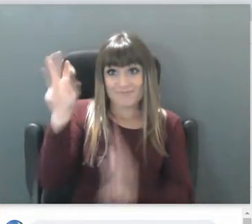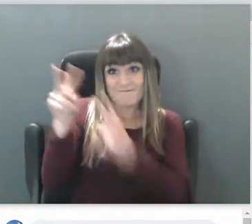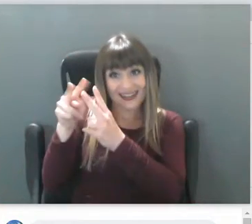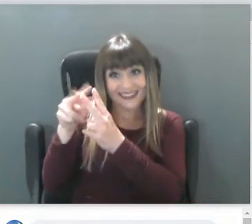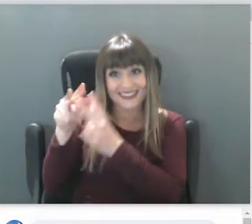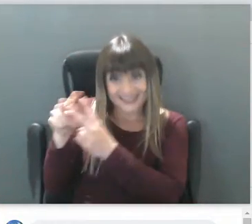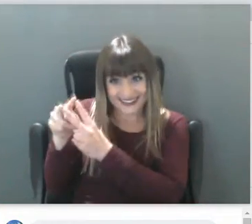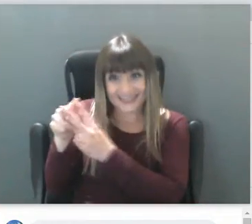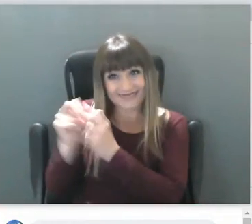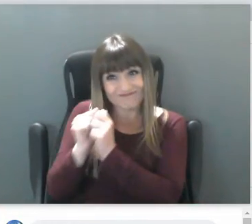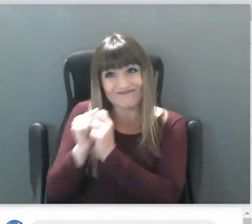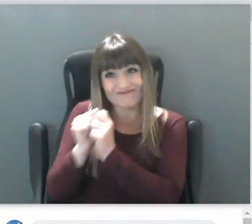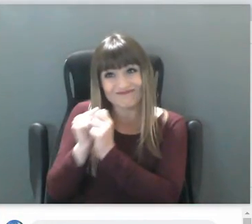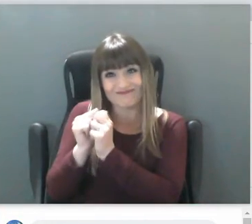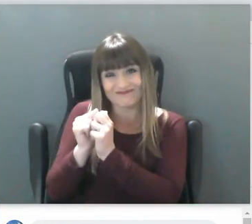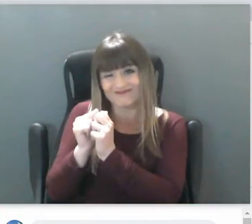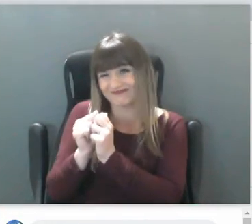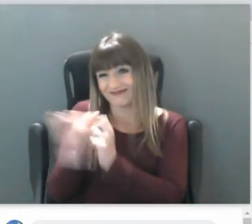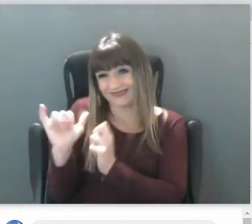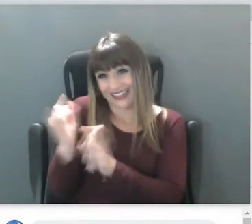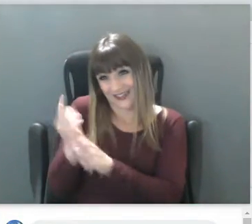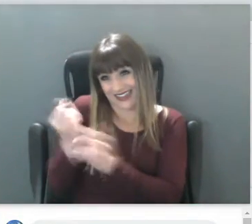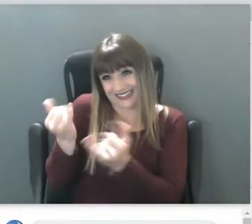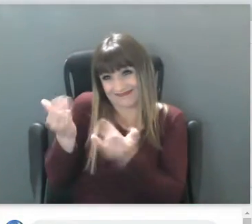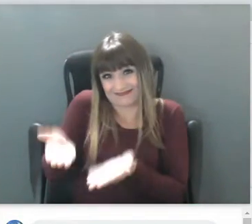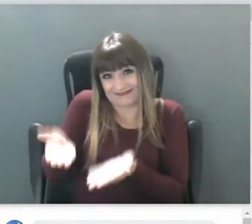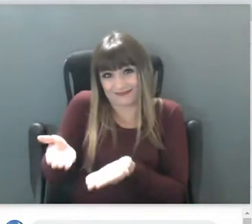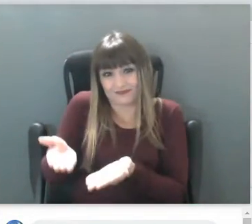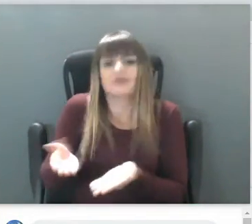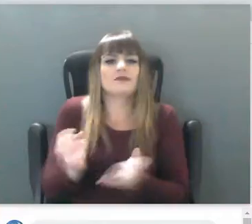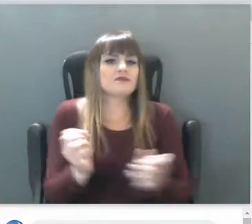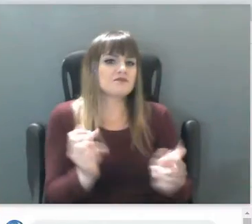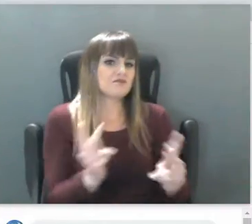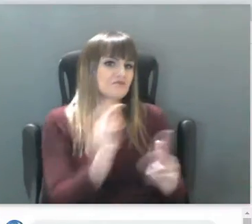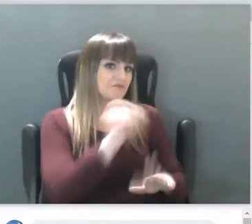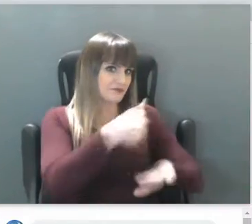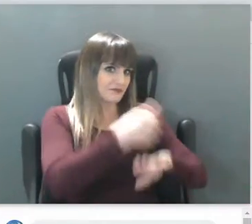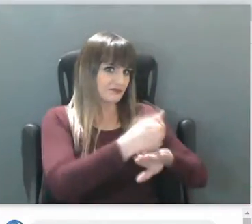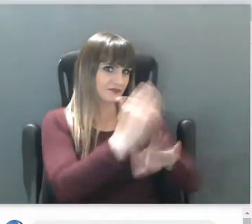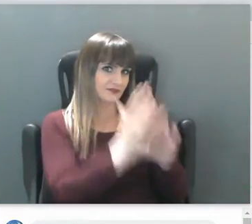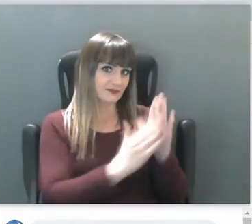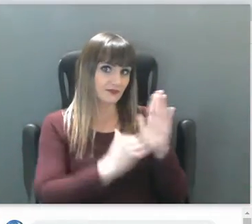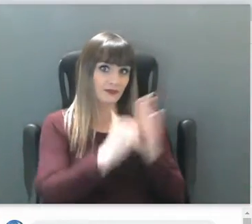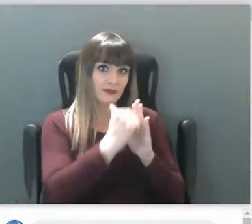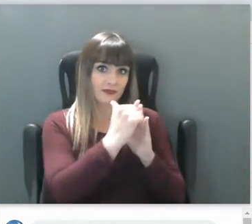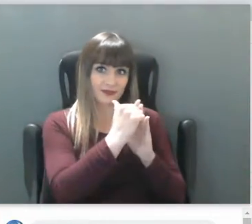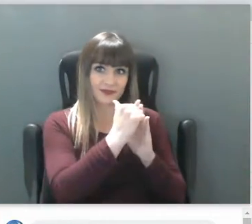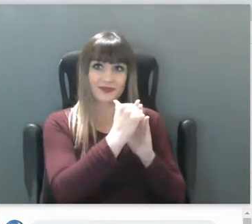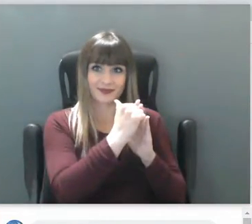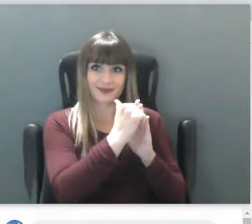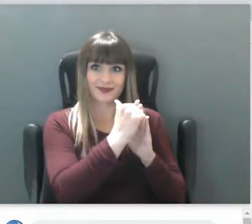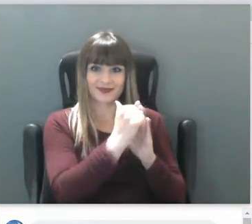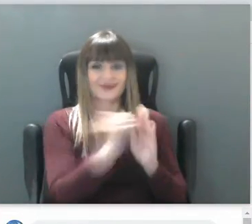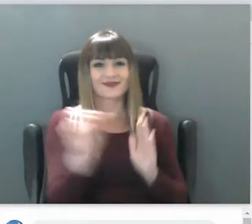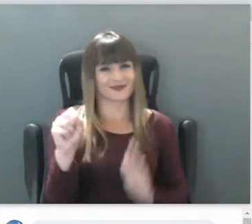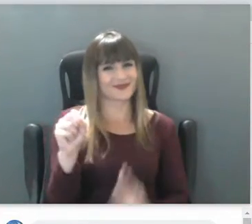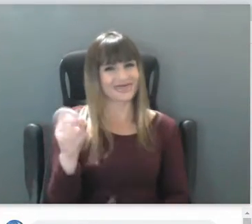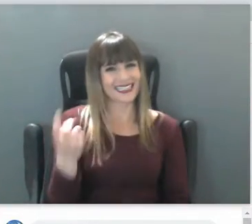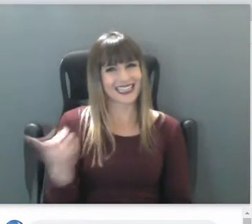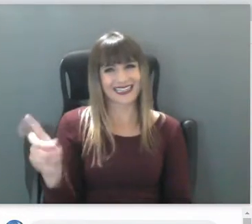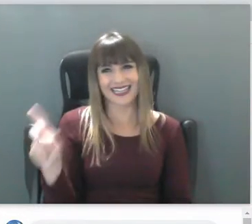guys, I'm actually going to get the paint set up right over here. Oh, I have one more canvas. Yes,